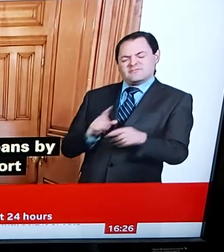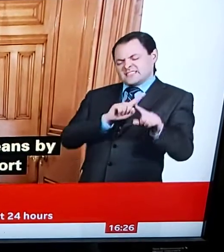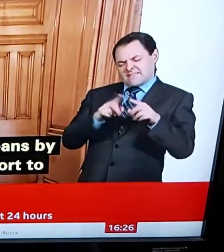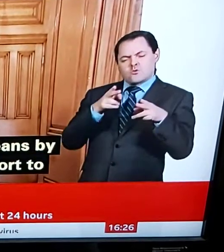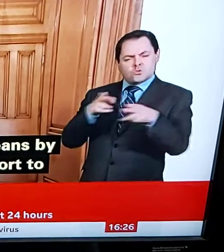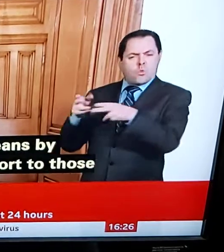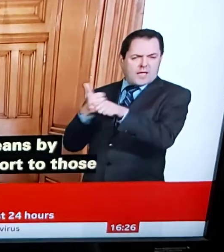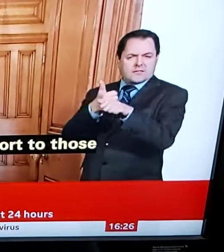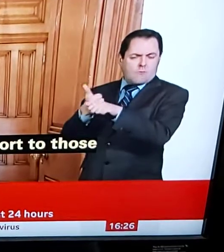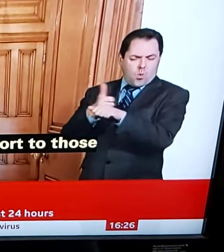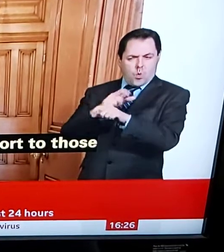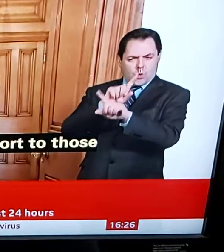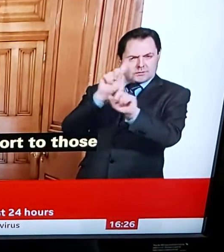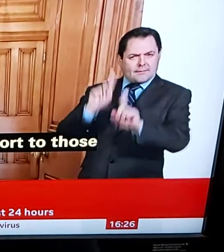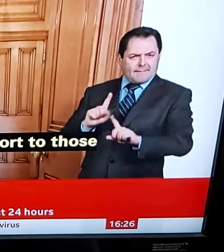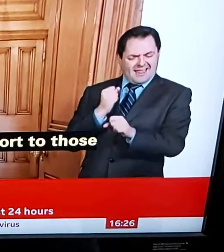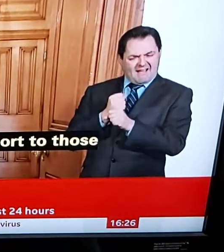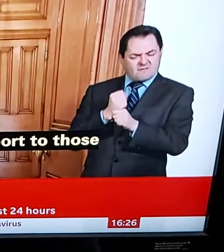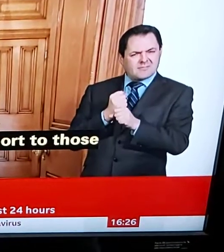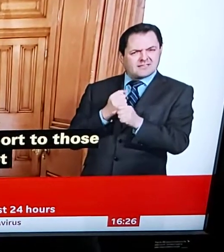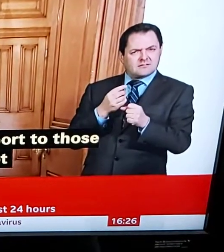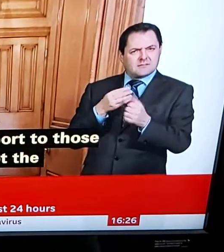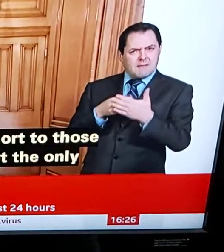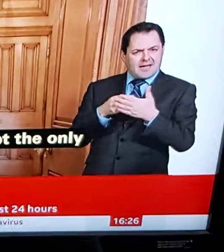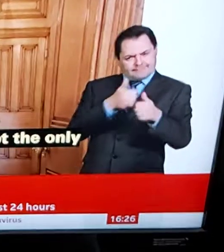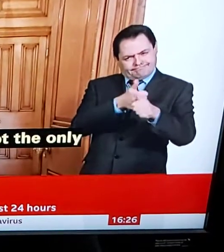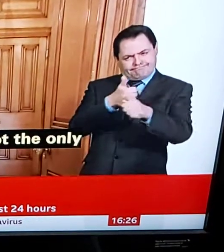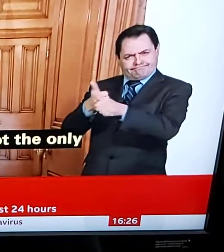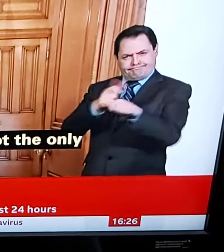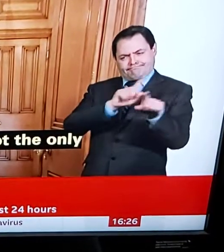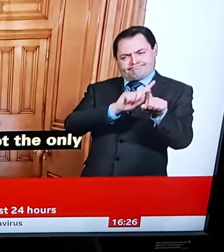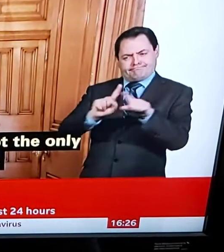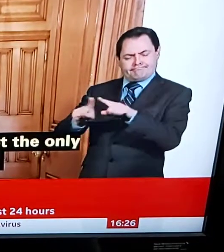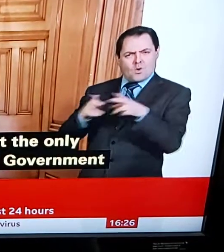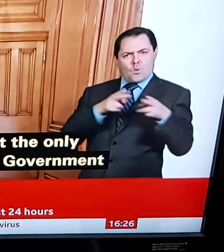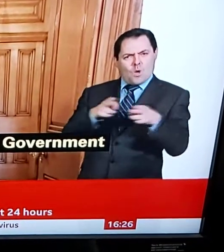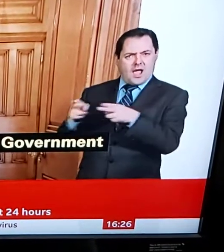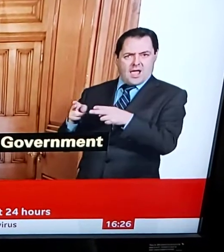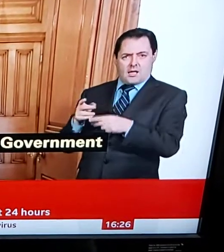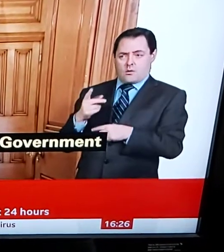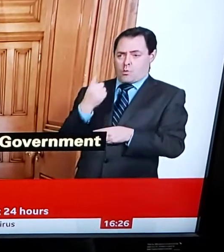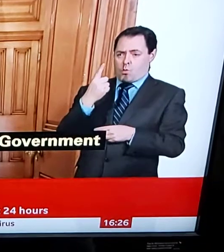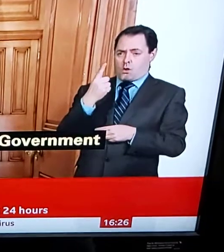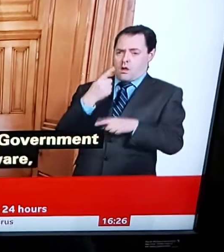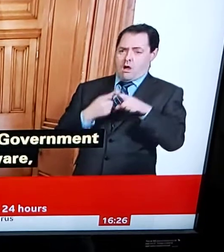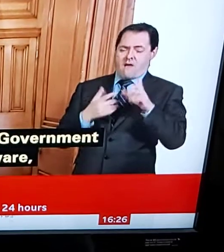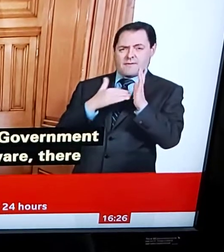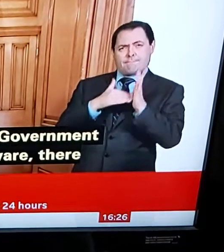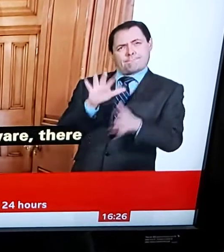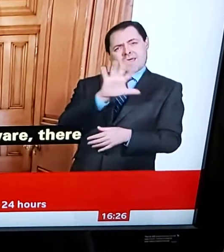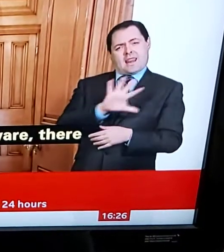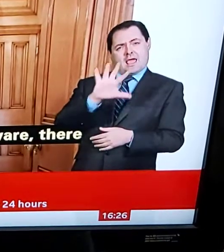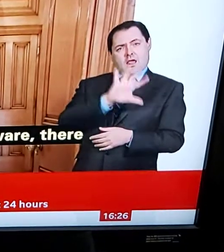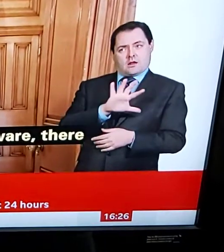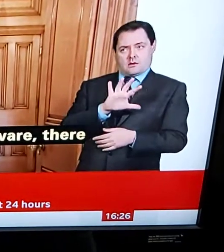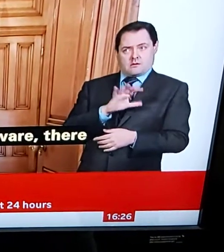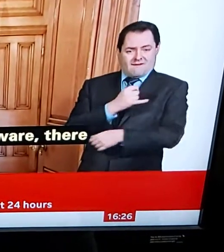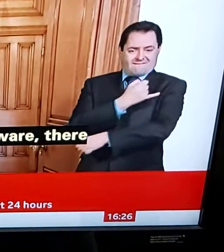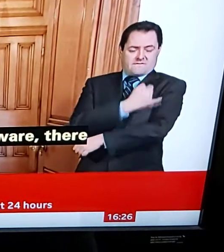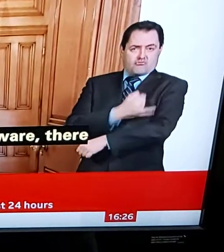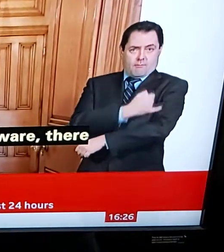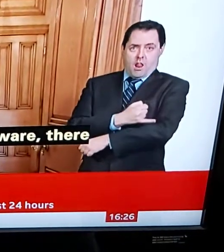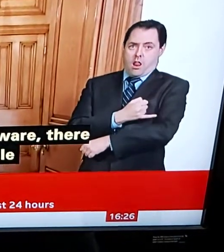that the government is deploying. As you'll be aware, there are up to 1.5 million people in the most vulnerable